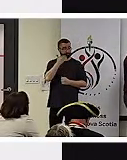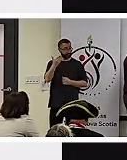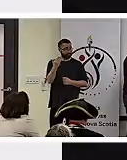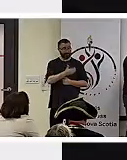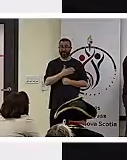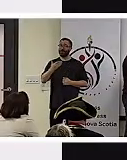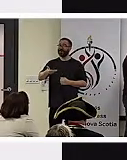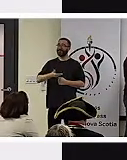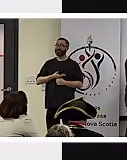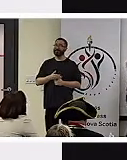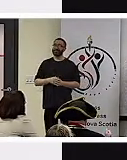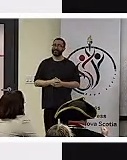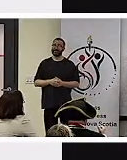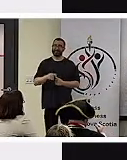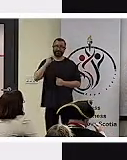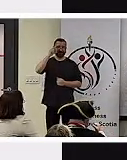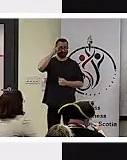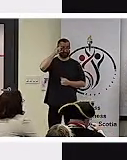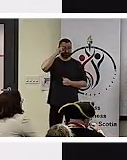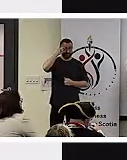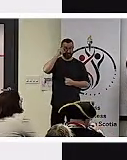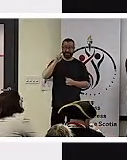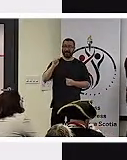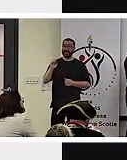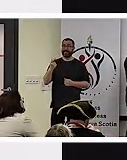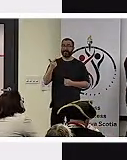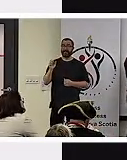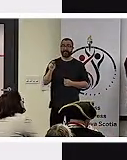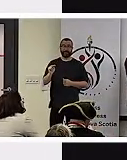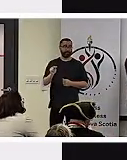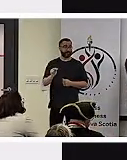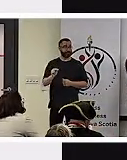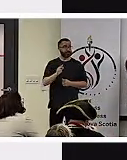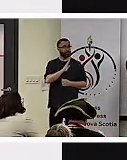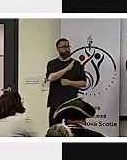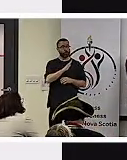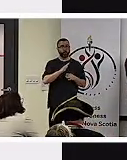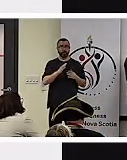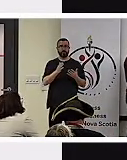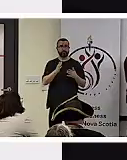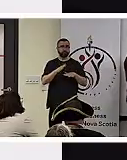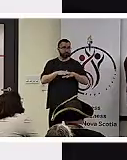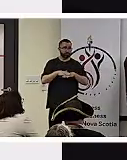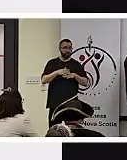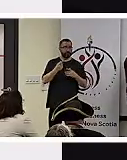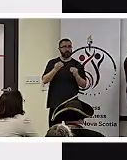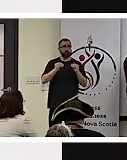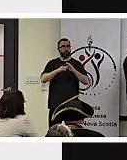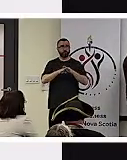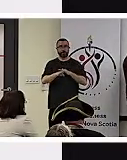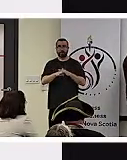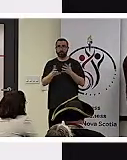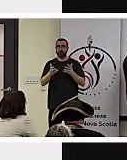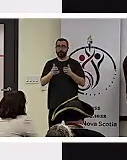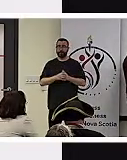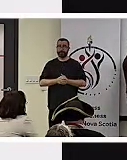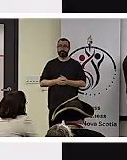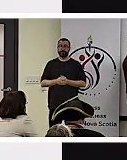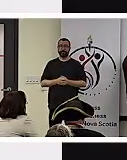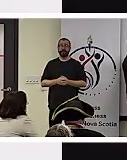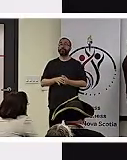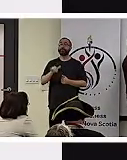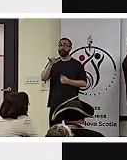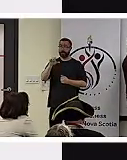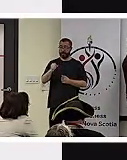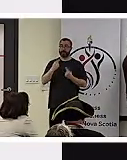Heather. welcome. All right. Tegan, do you want to tell us some of your tips to making the world more accessible? Yes, it is important to